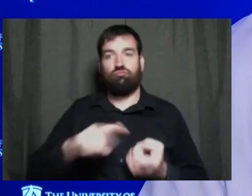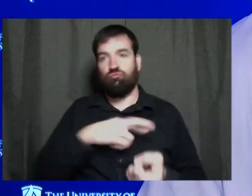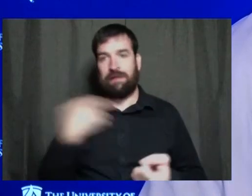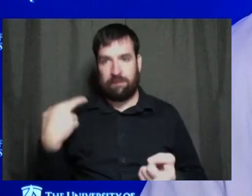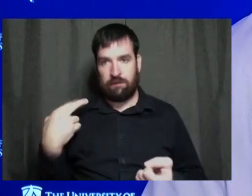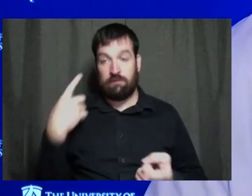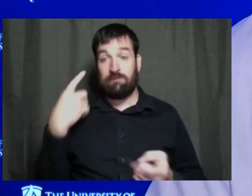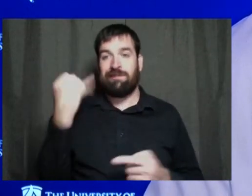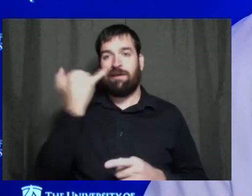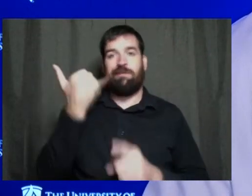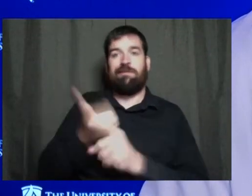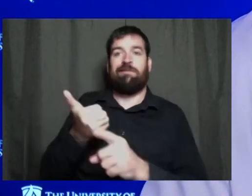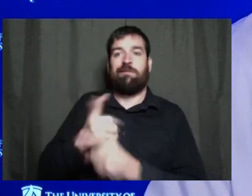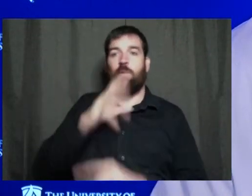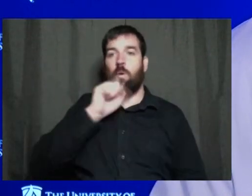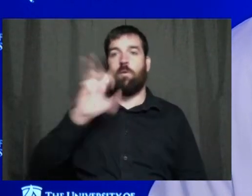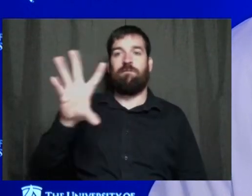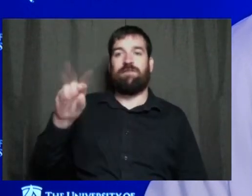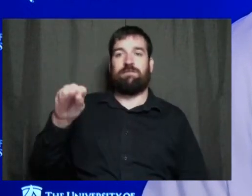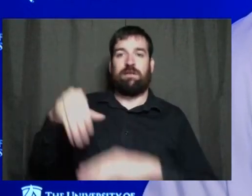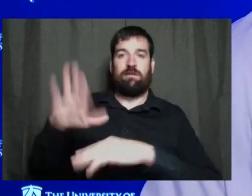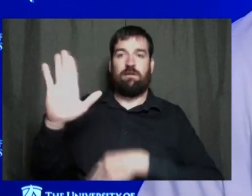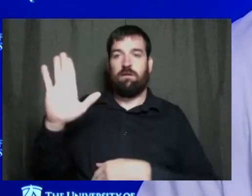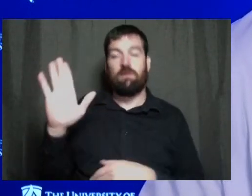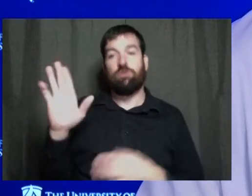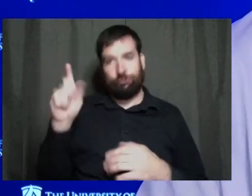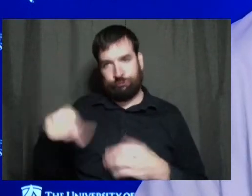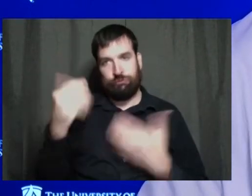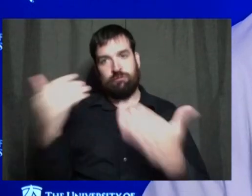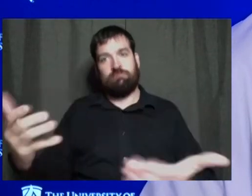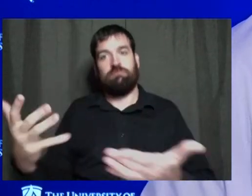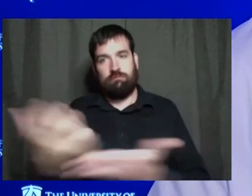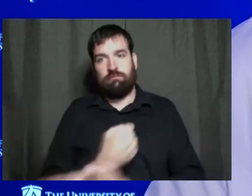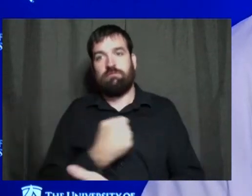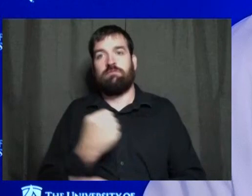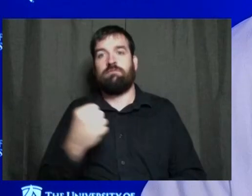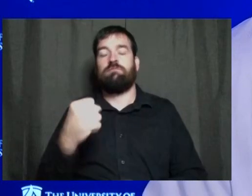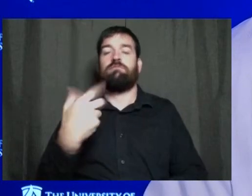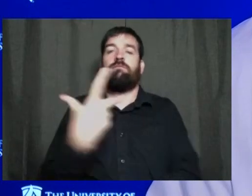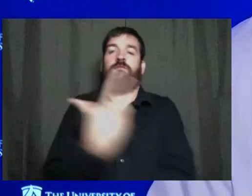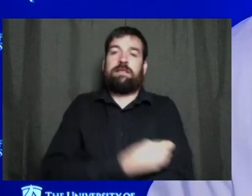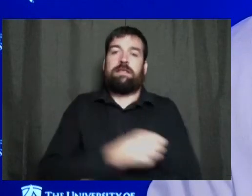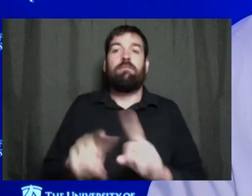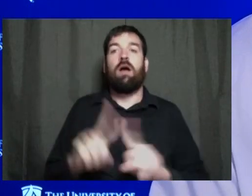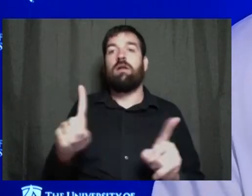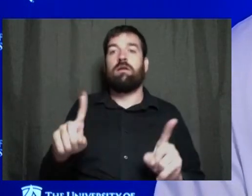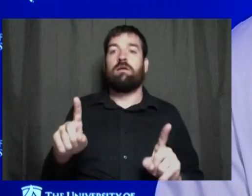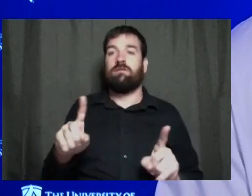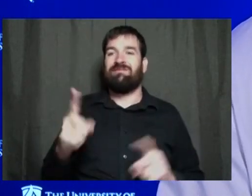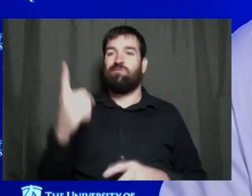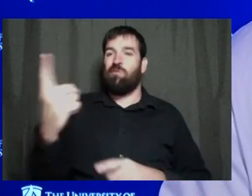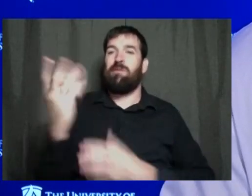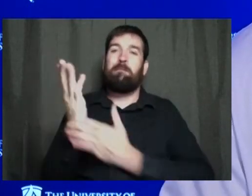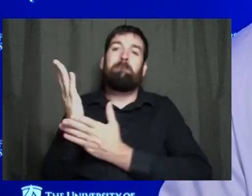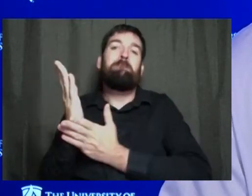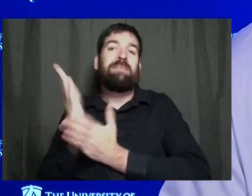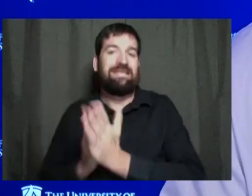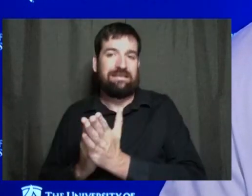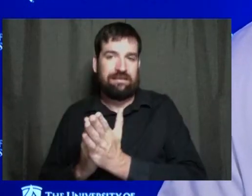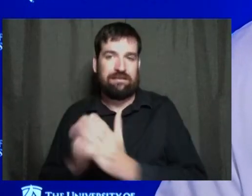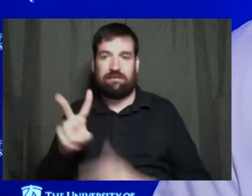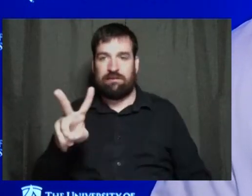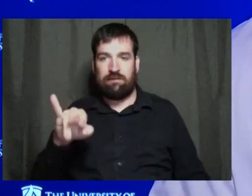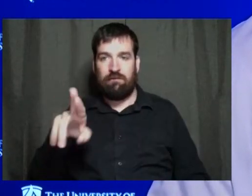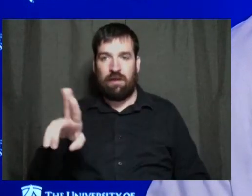older should go get that vaccine. But it is just really a piece of the virus. So you can certainly get all of